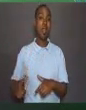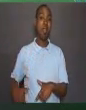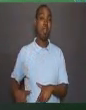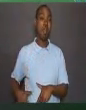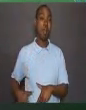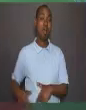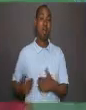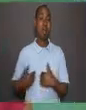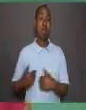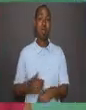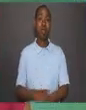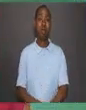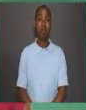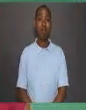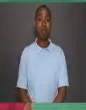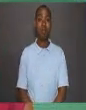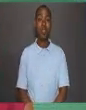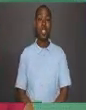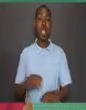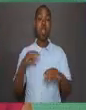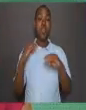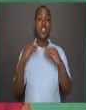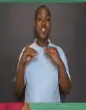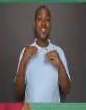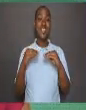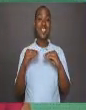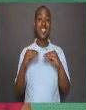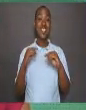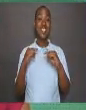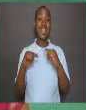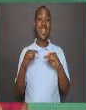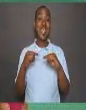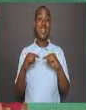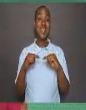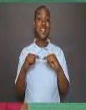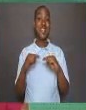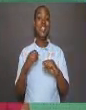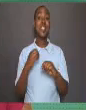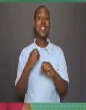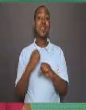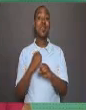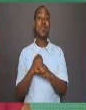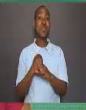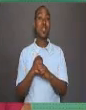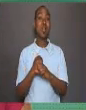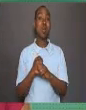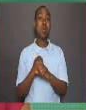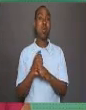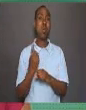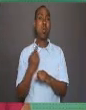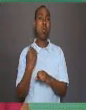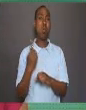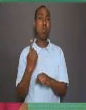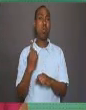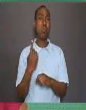lungs. The concentration gradient is made steeper every